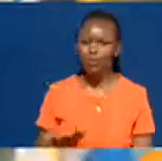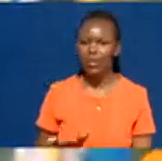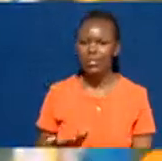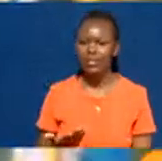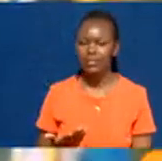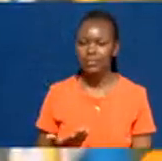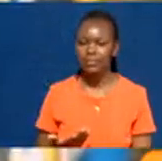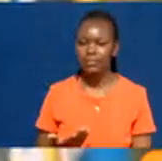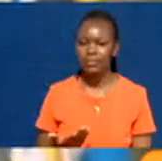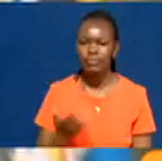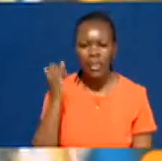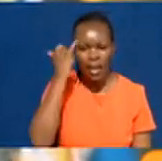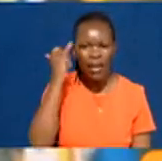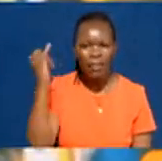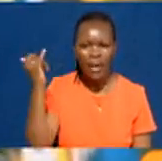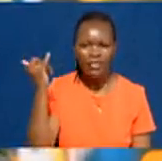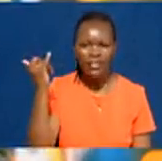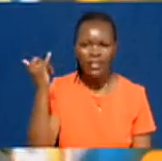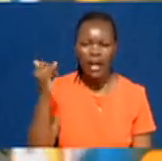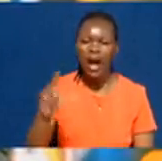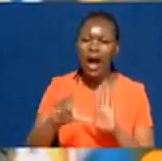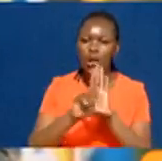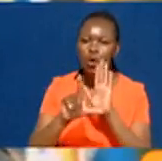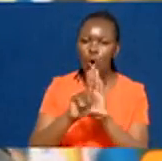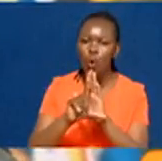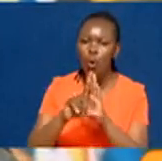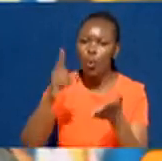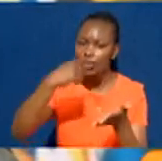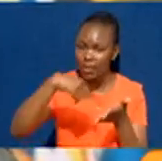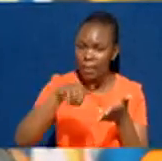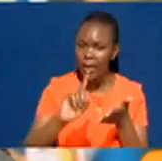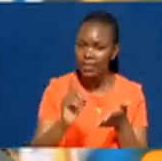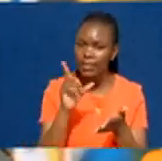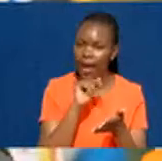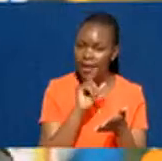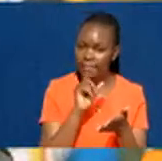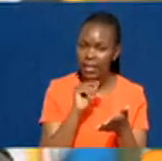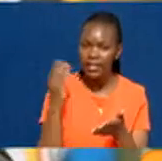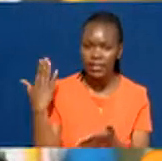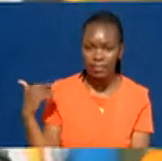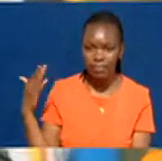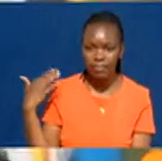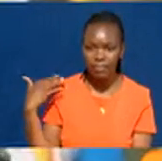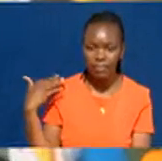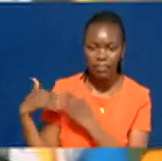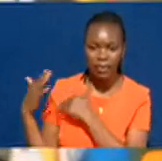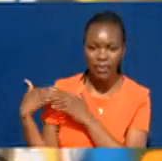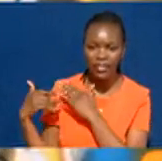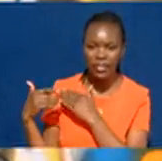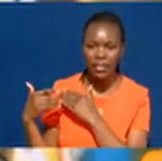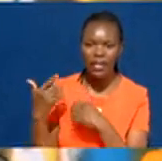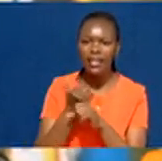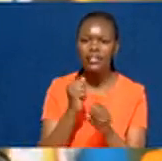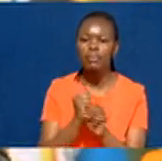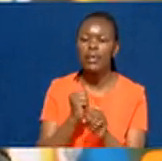Imagine even a law was passed that makes people